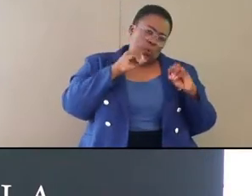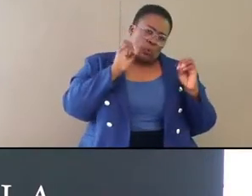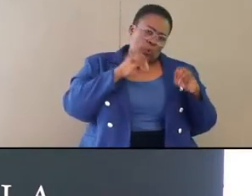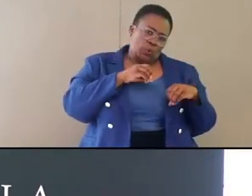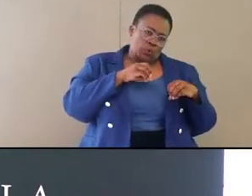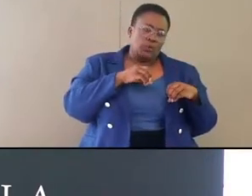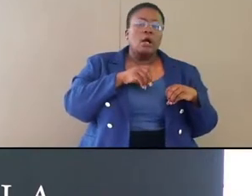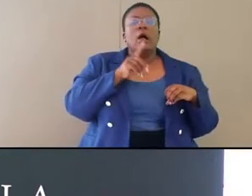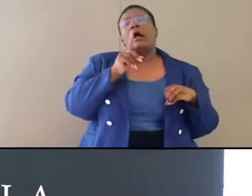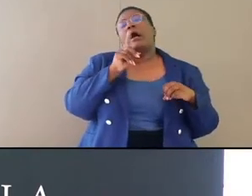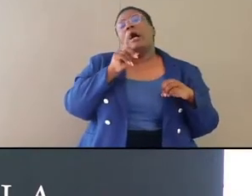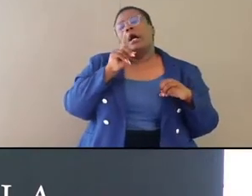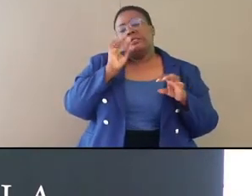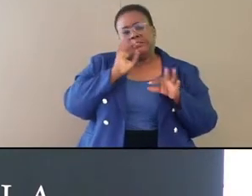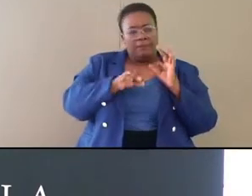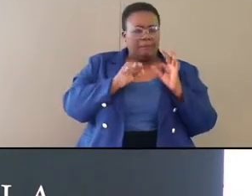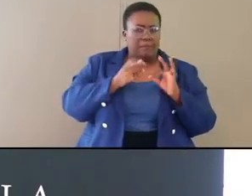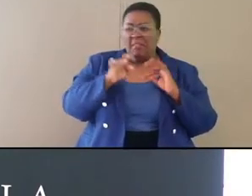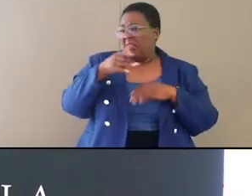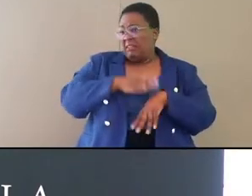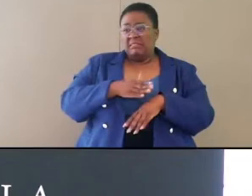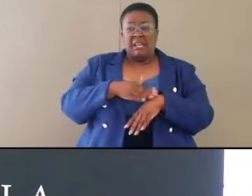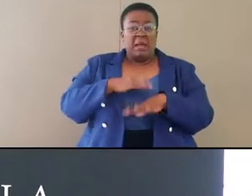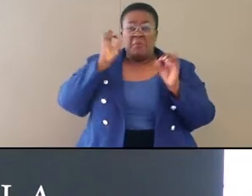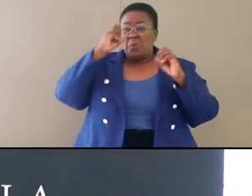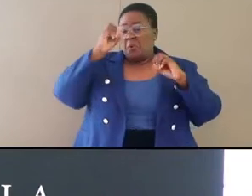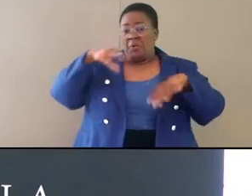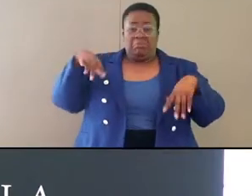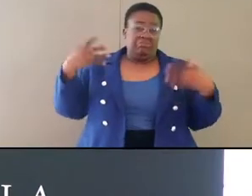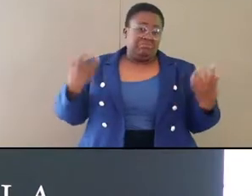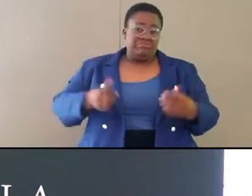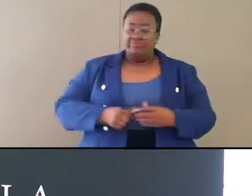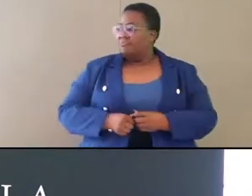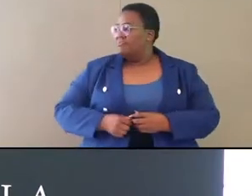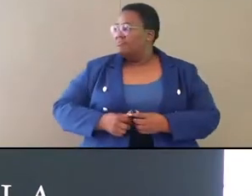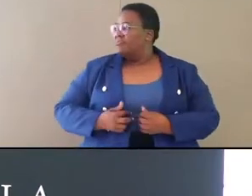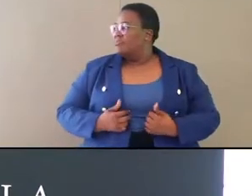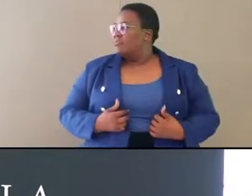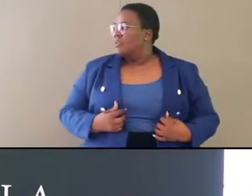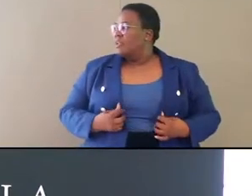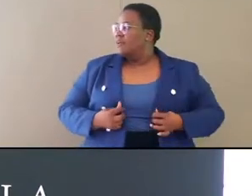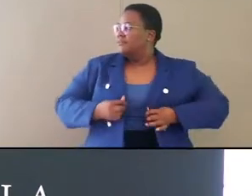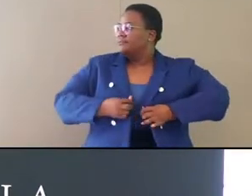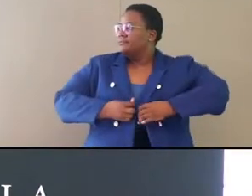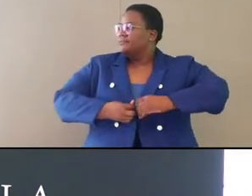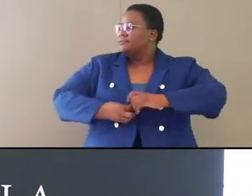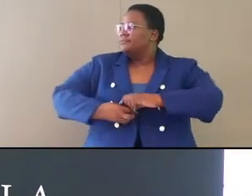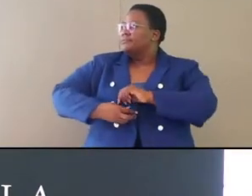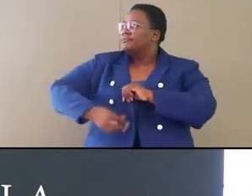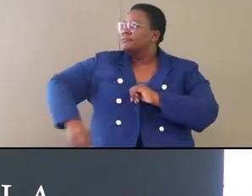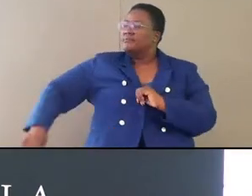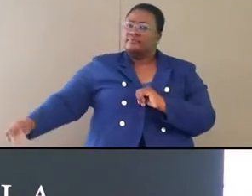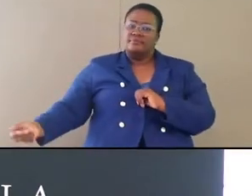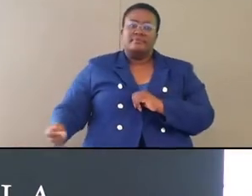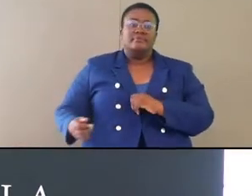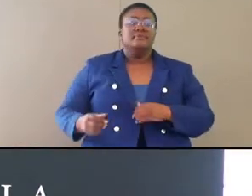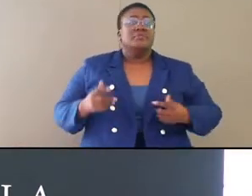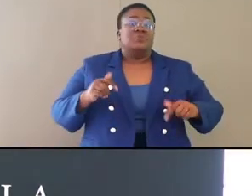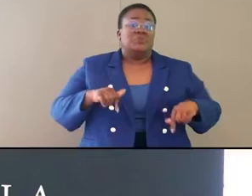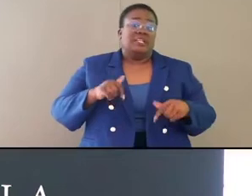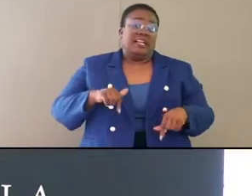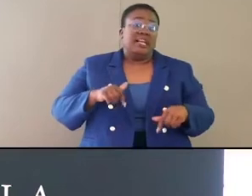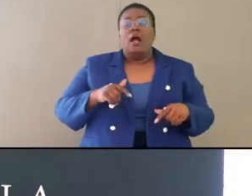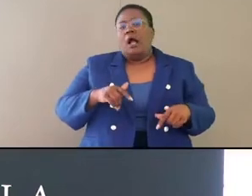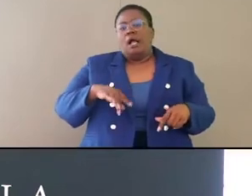simplest. At that time there was no Google. Or you can whatever, in today's time it's easier to